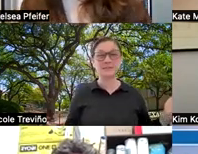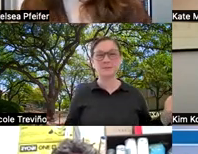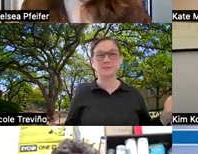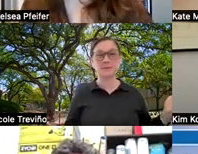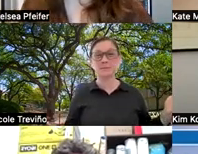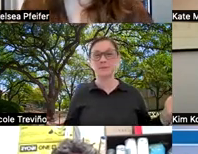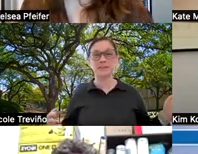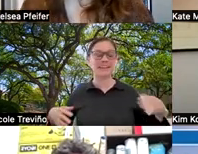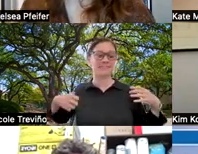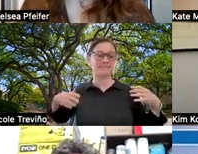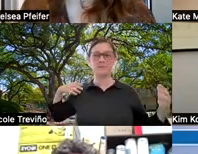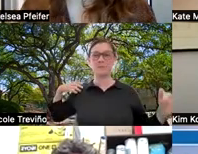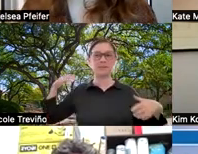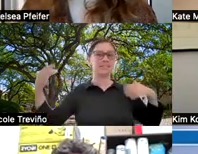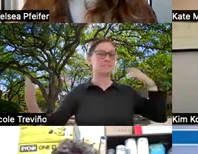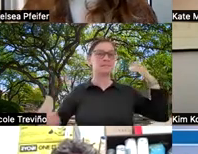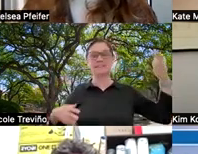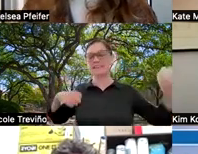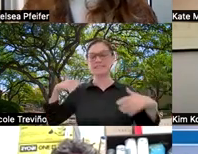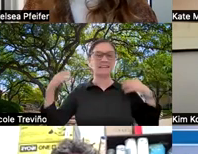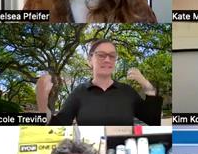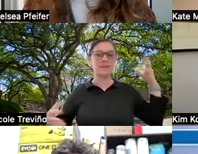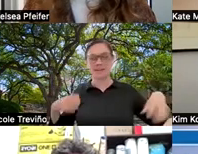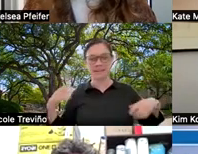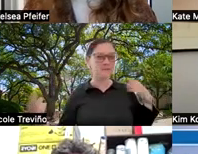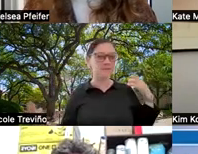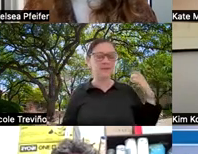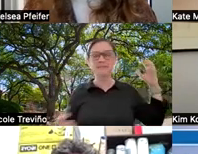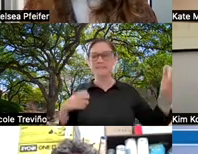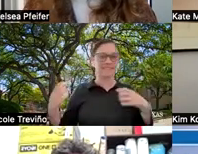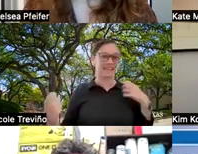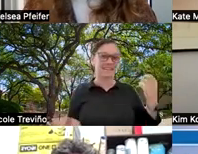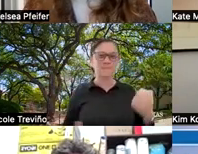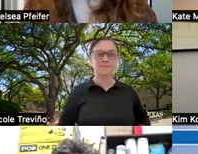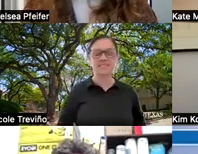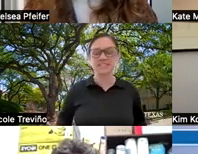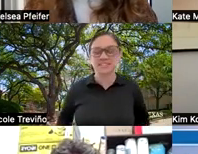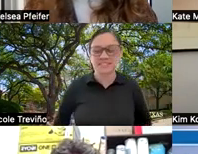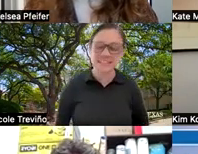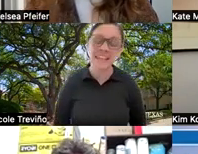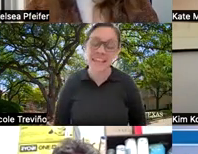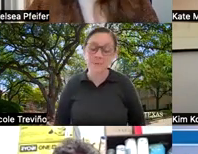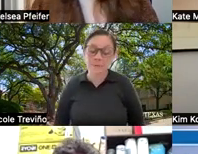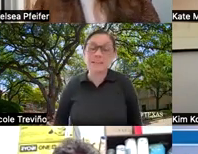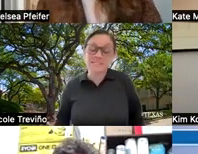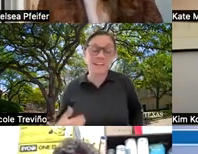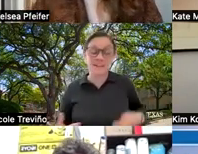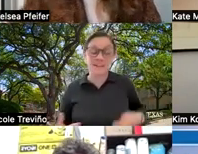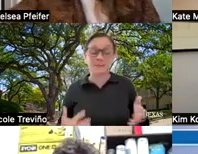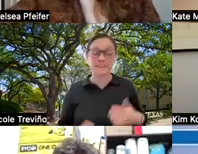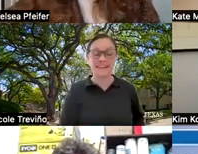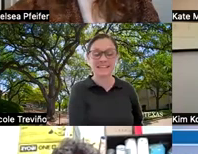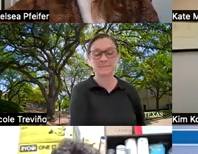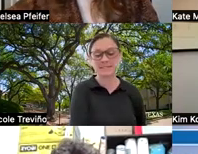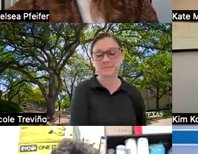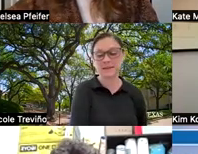in a large group of people and for there to be like lots of talking over, lots of side conversations, and we want to try to